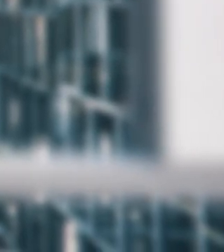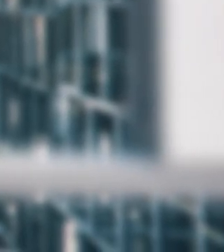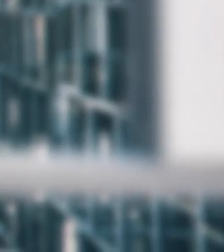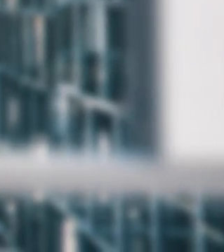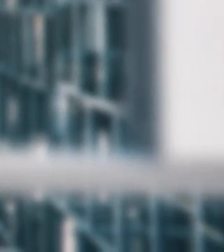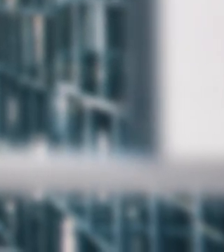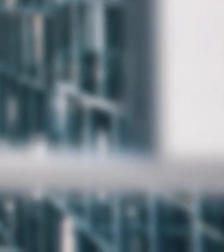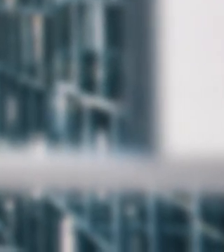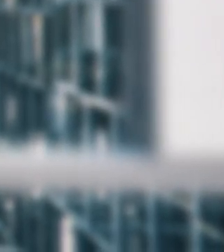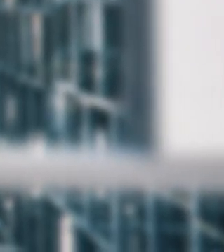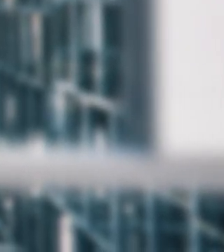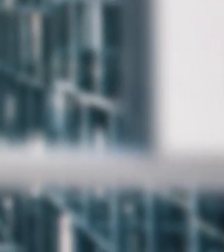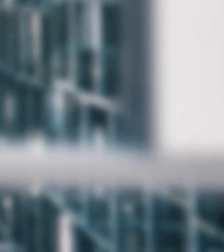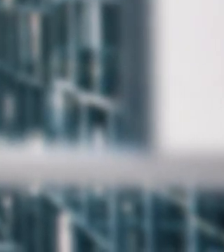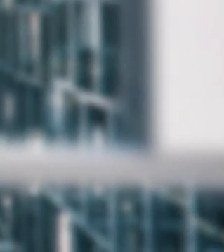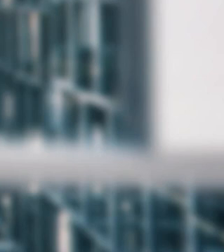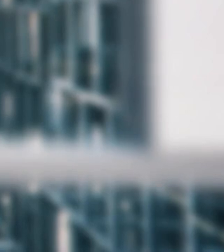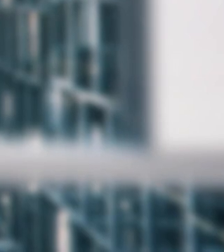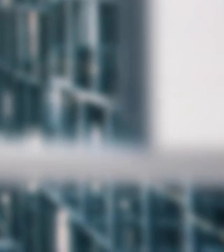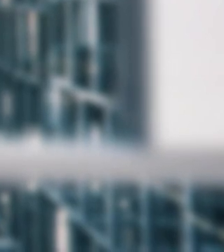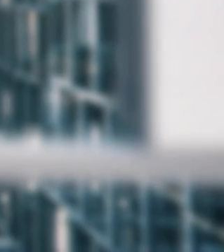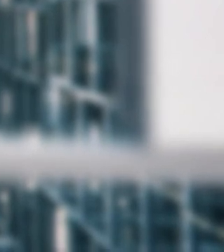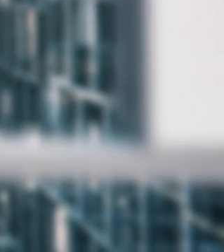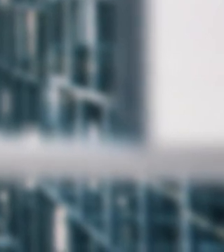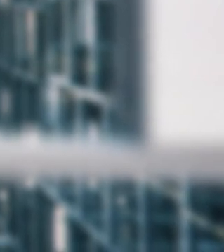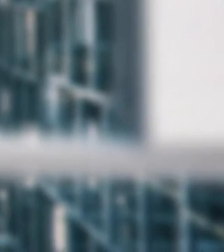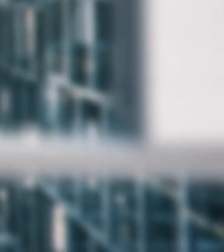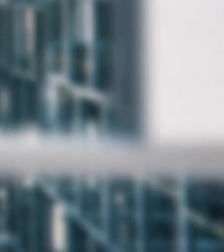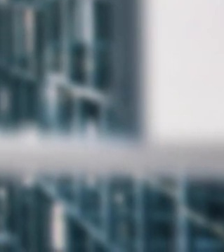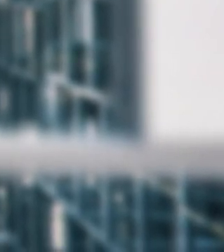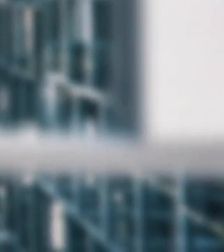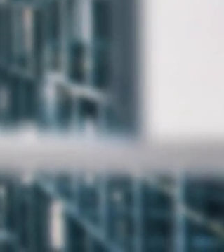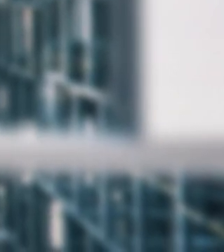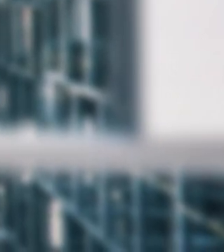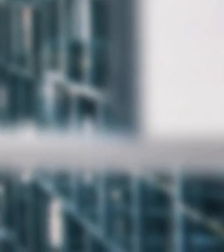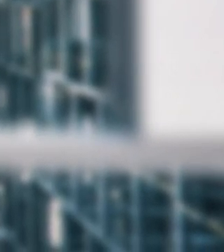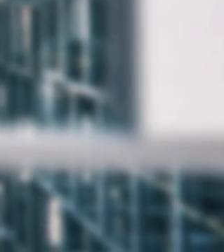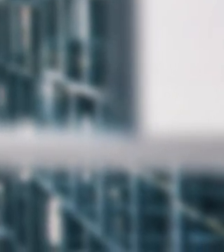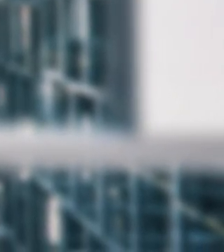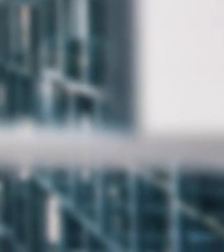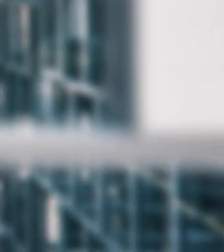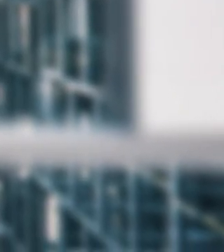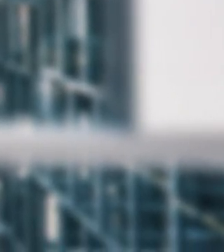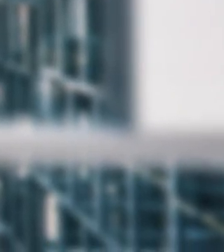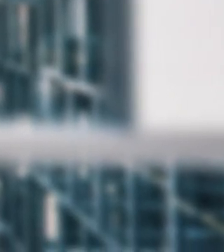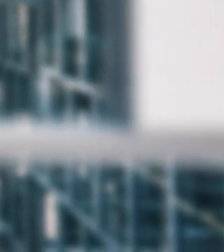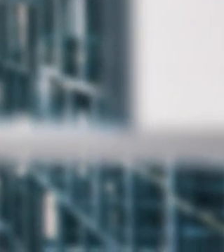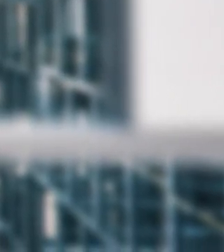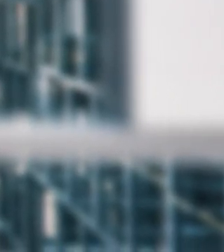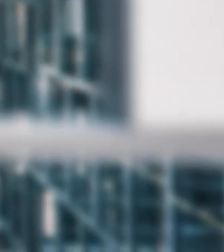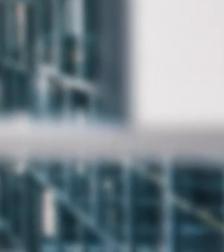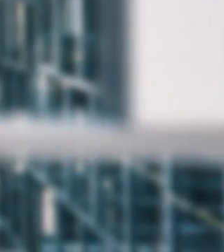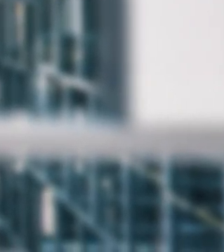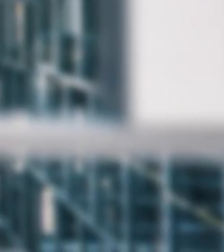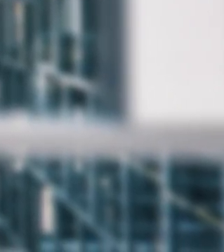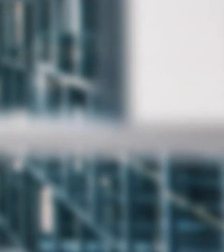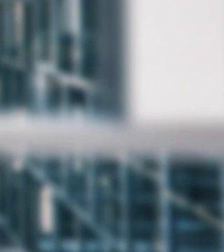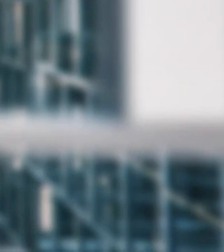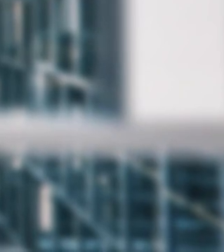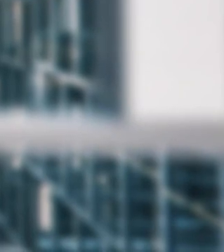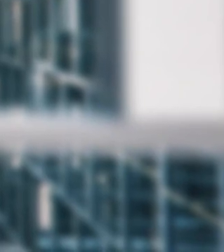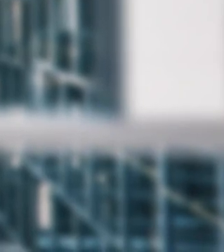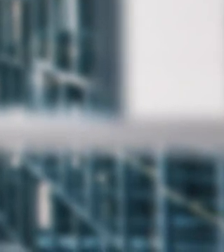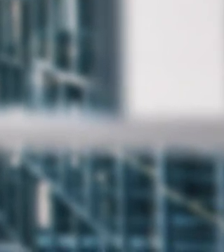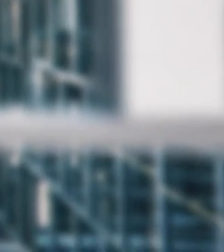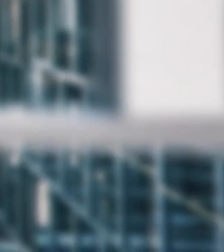I realized my project in the field of political science. This is why I don't really need to use any specific equipment. This